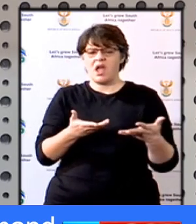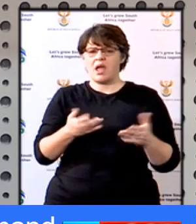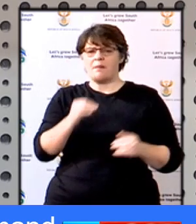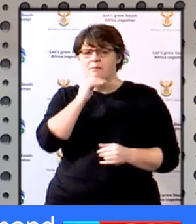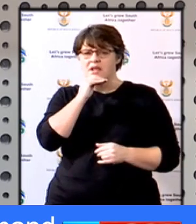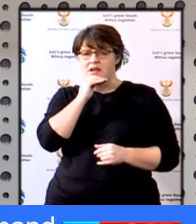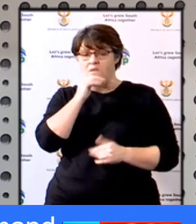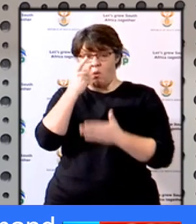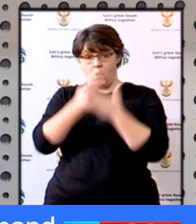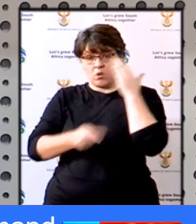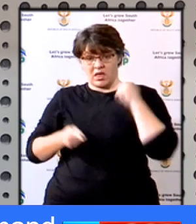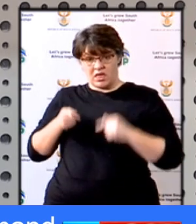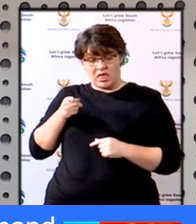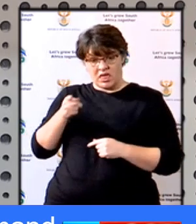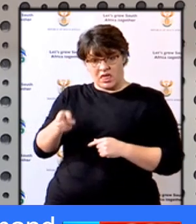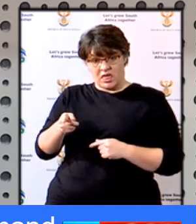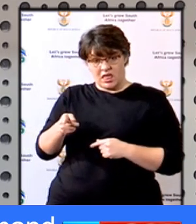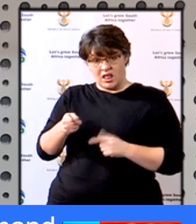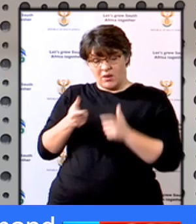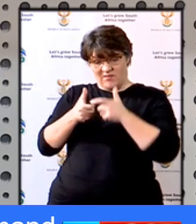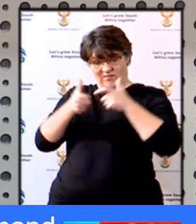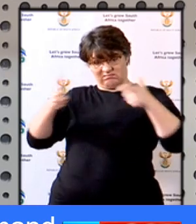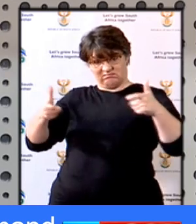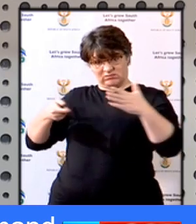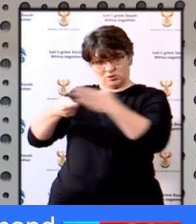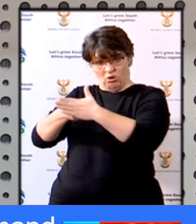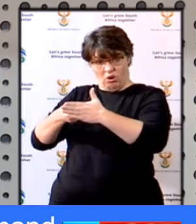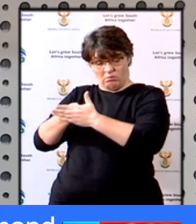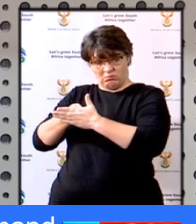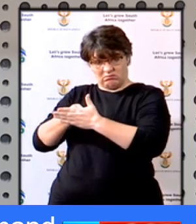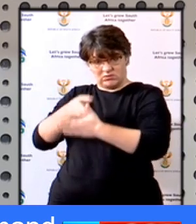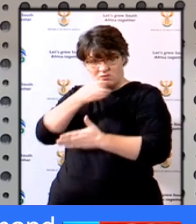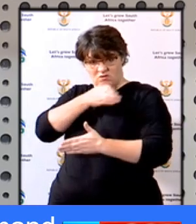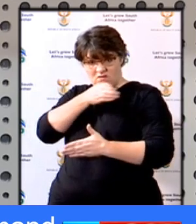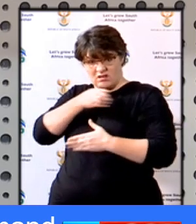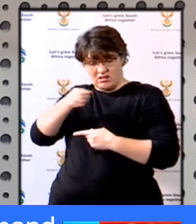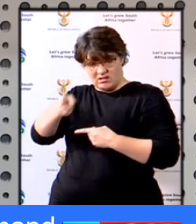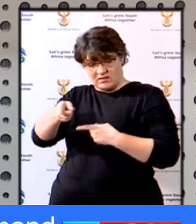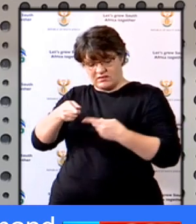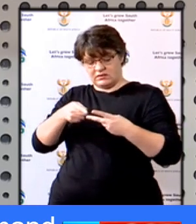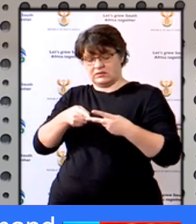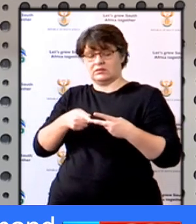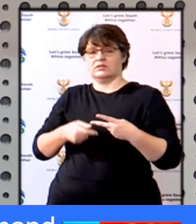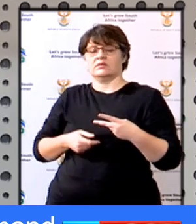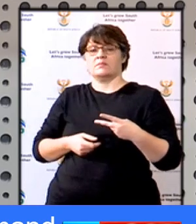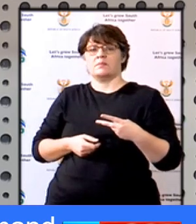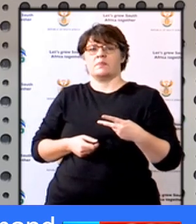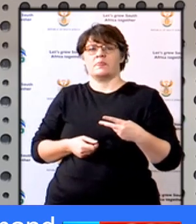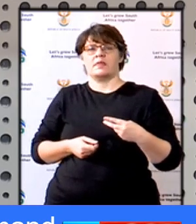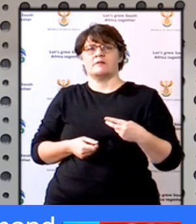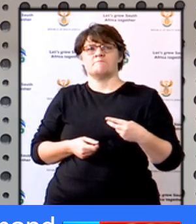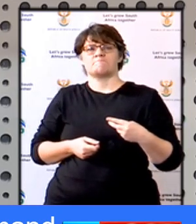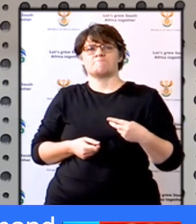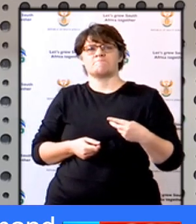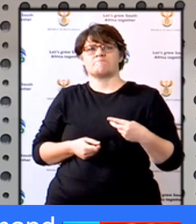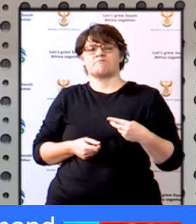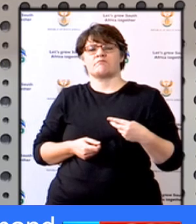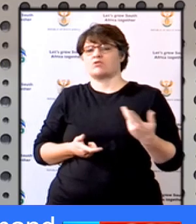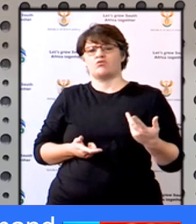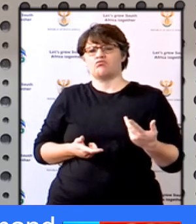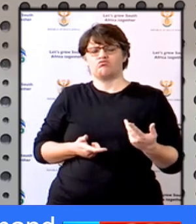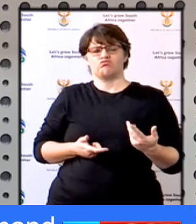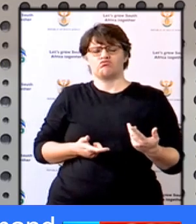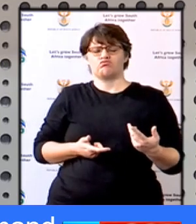be at the large supermarkets and bottle stores? And the answer is